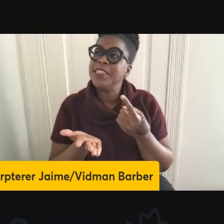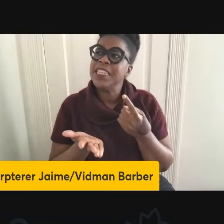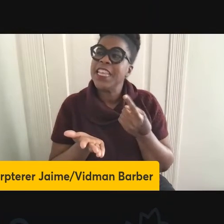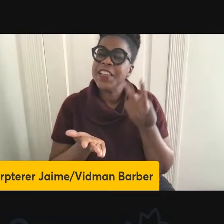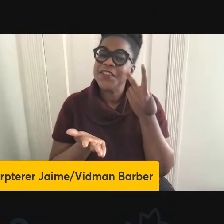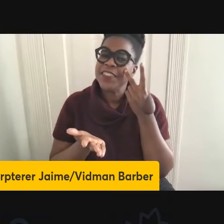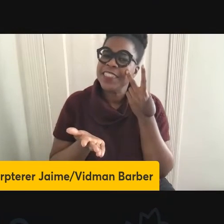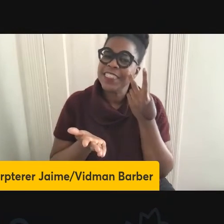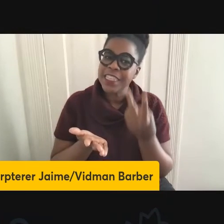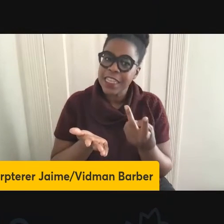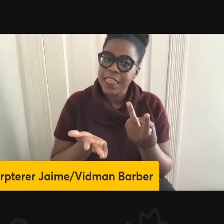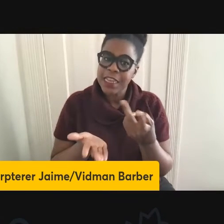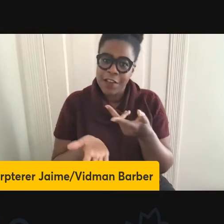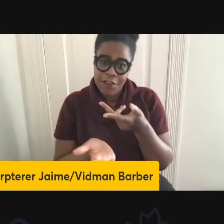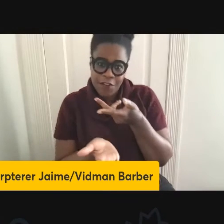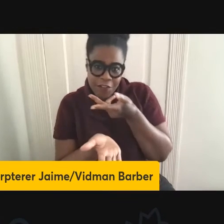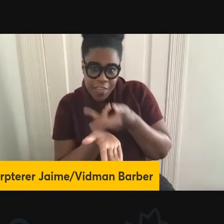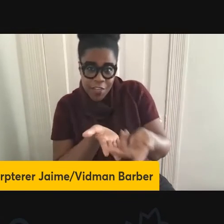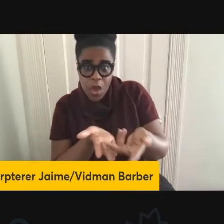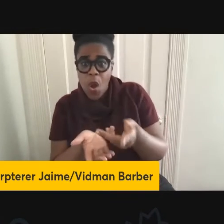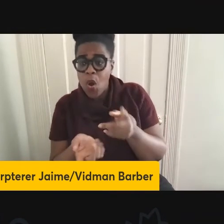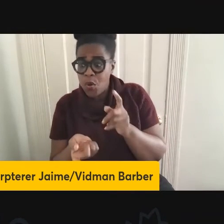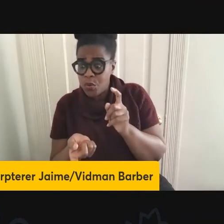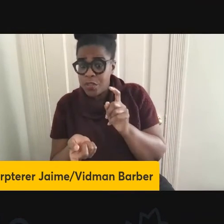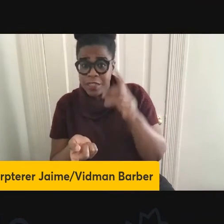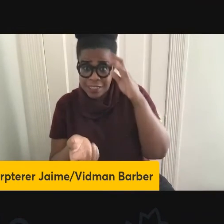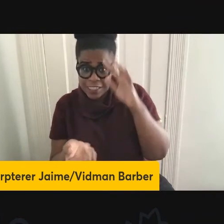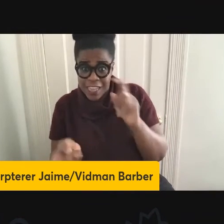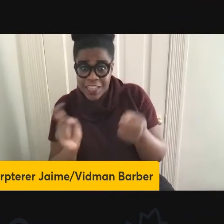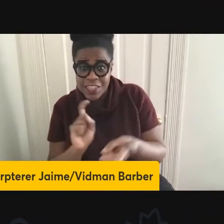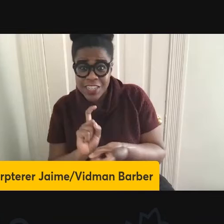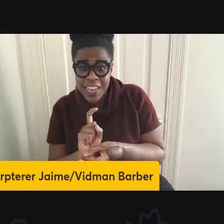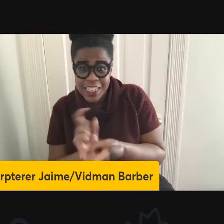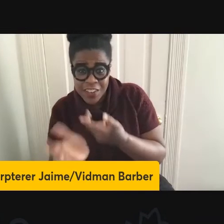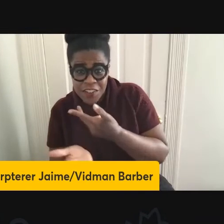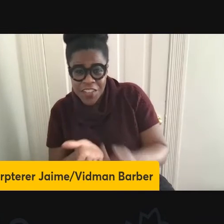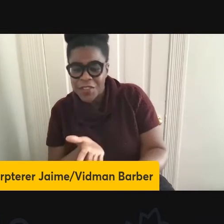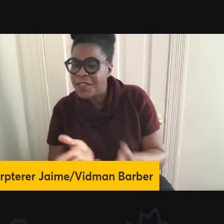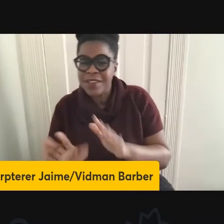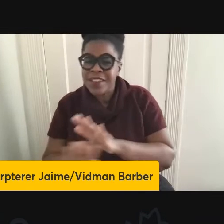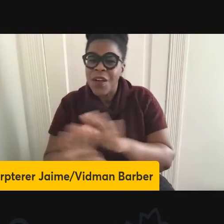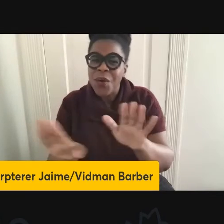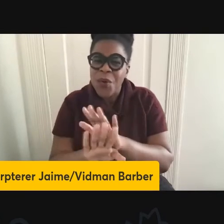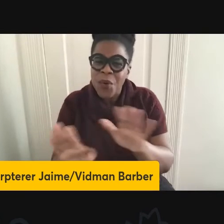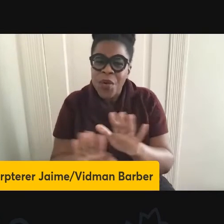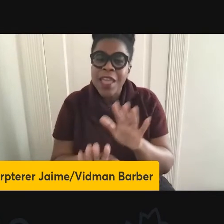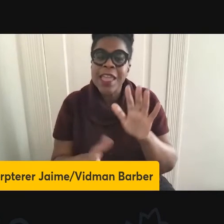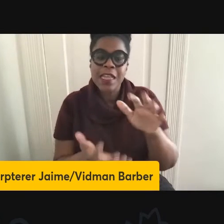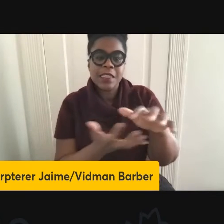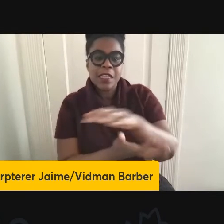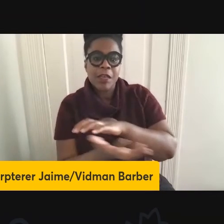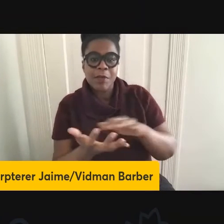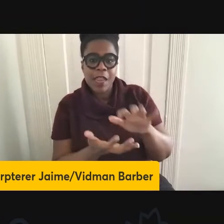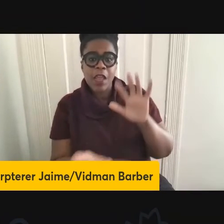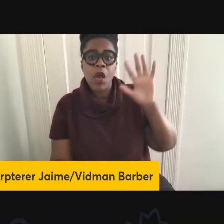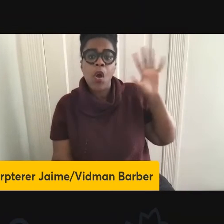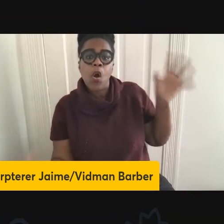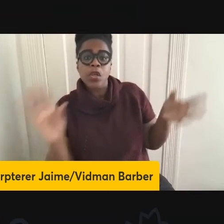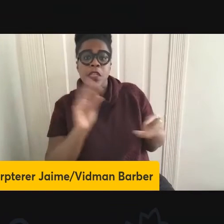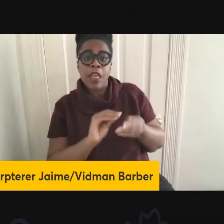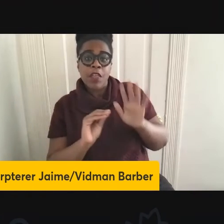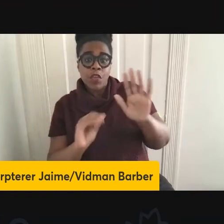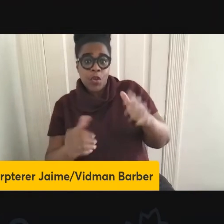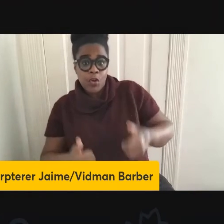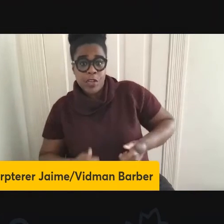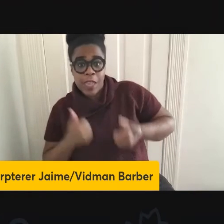sign of failure if you change your mind, but it really isn't. Why? Because it's the combination of your life